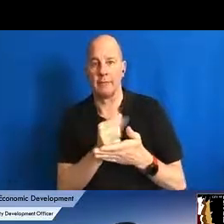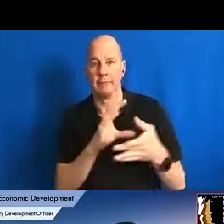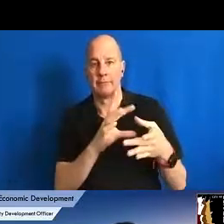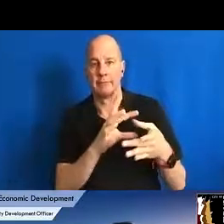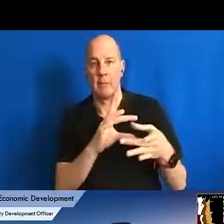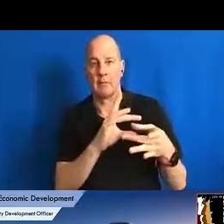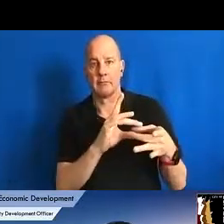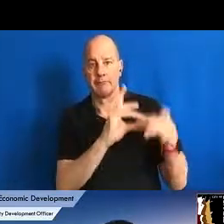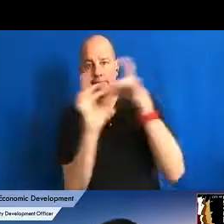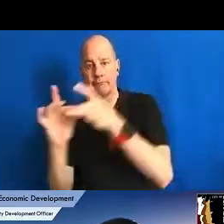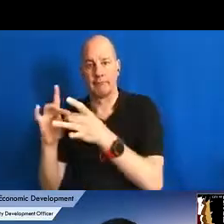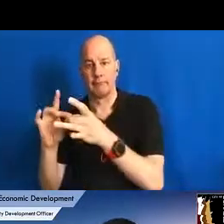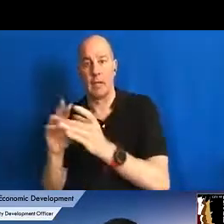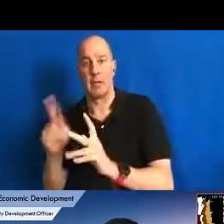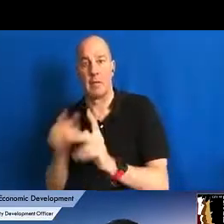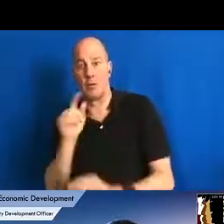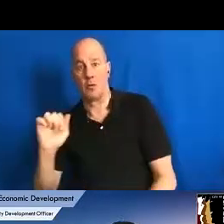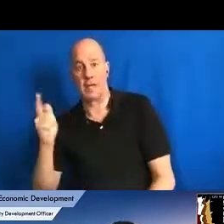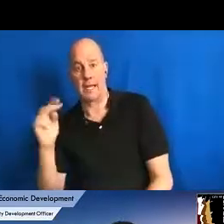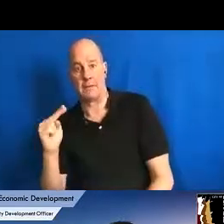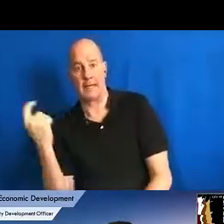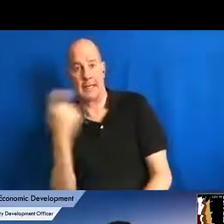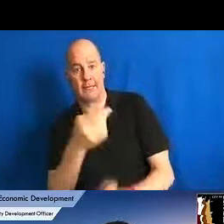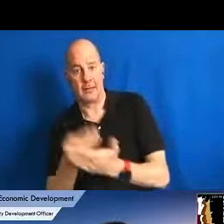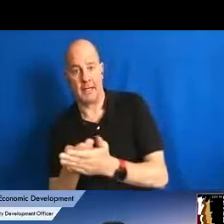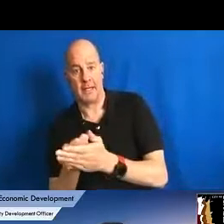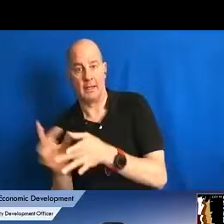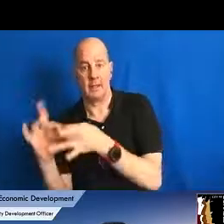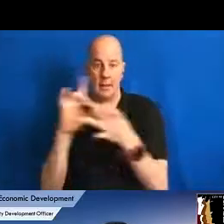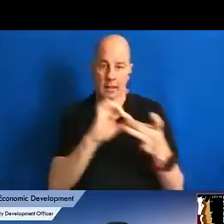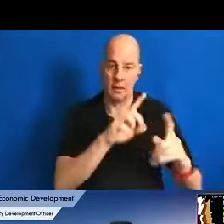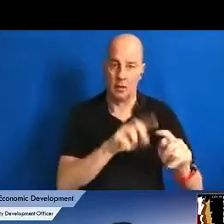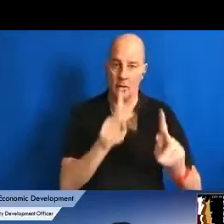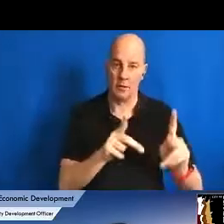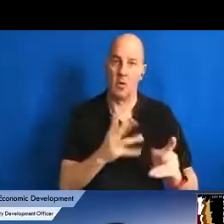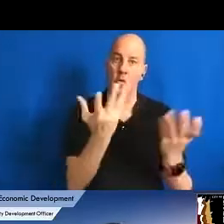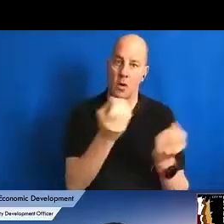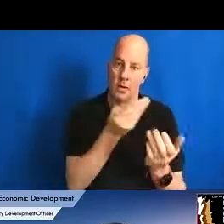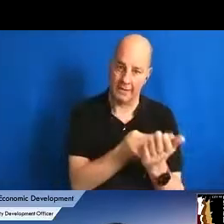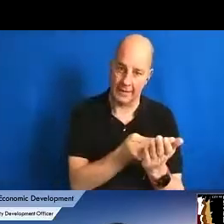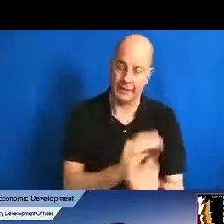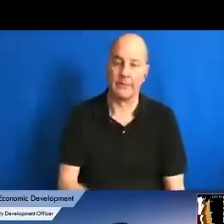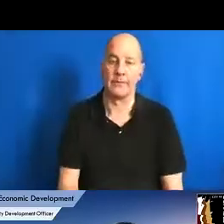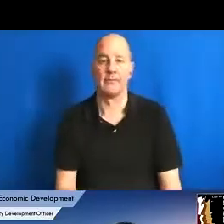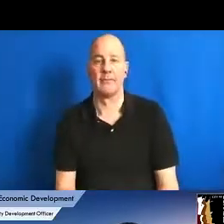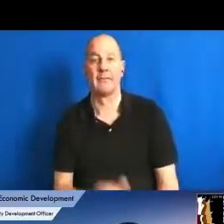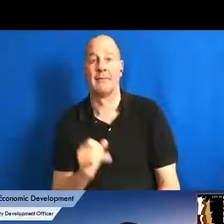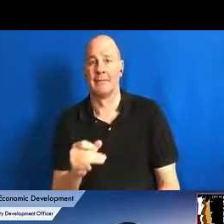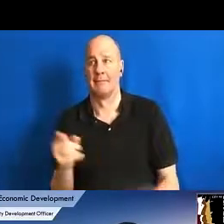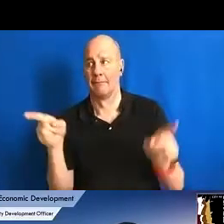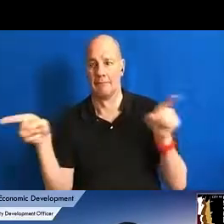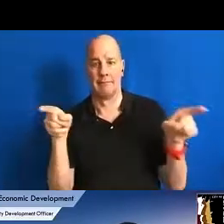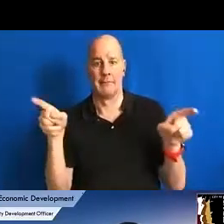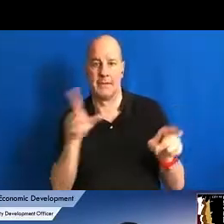who are administering and providing funding to those who are seeking funding. Because if we're not speaking the same language, it creates a